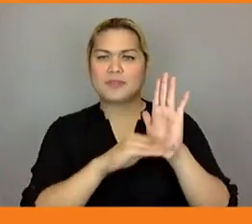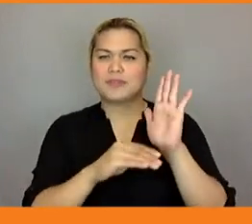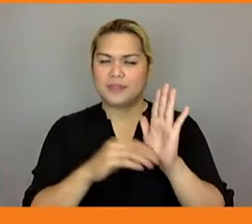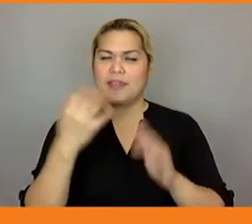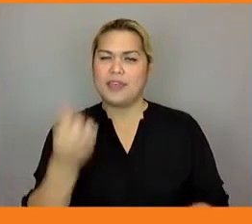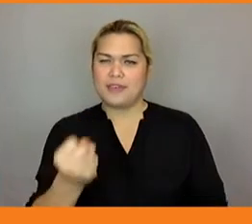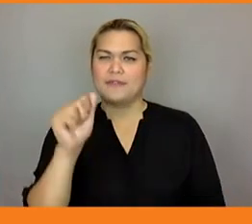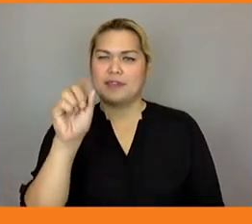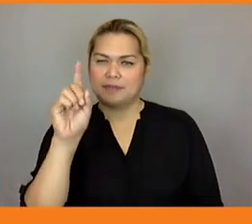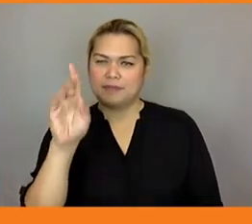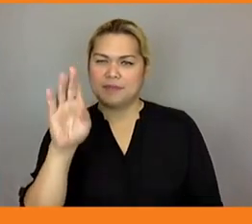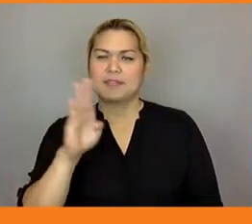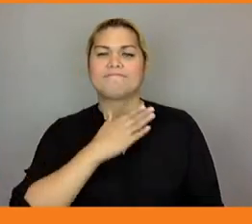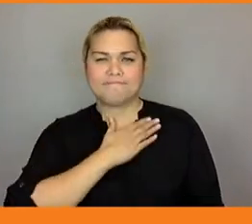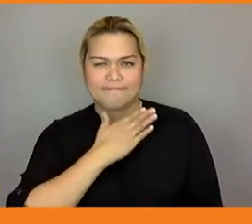support just transition